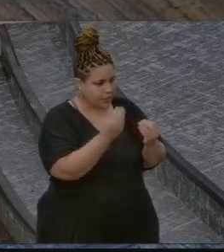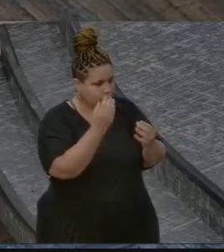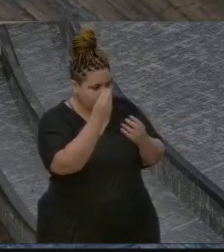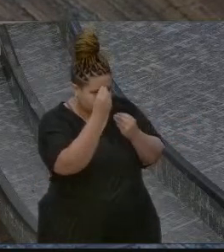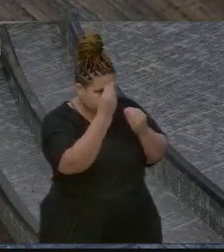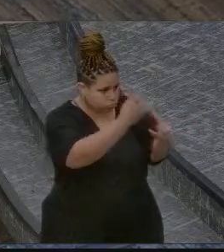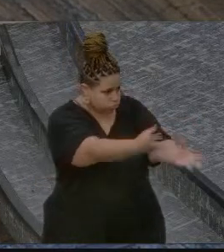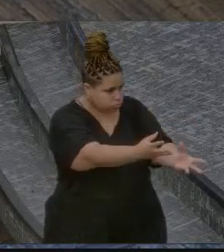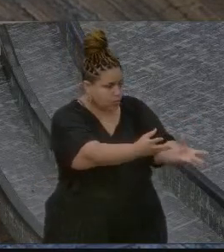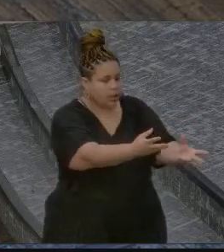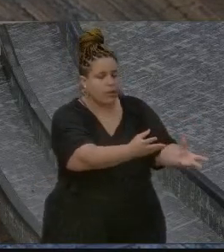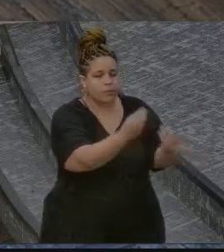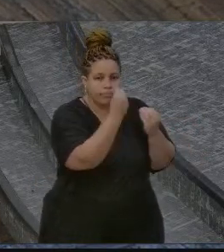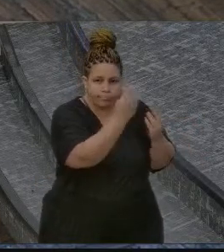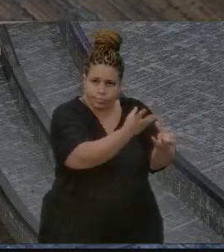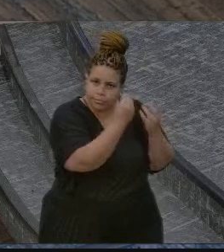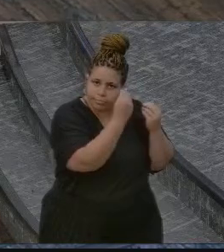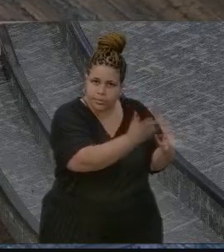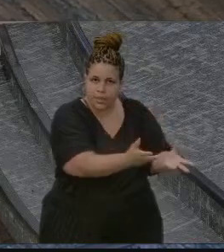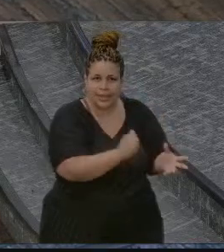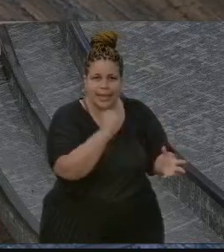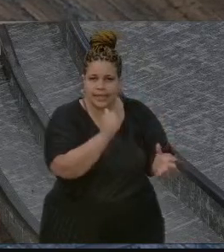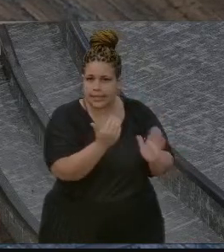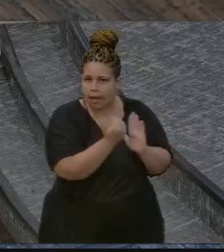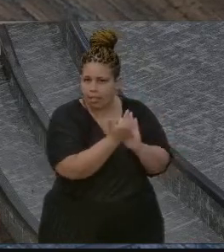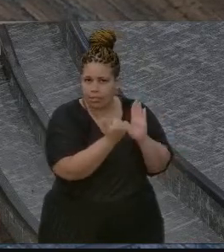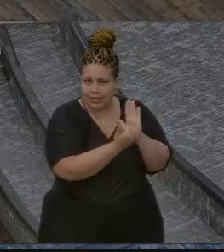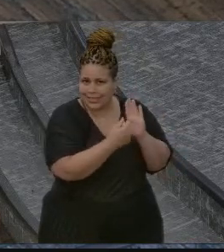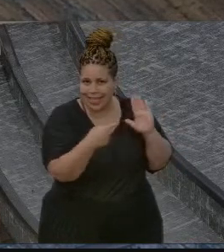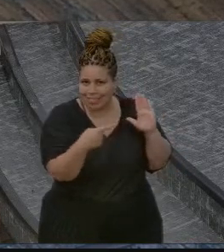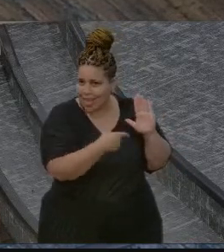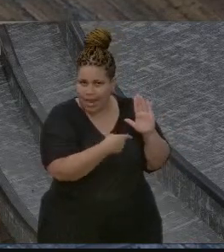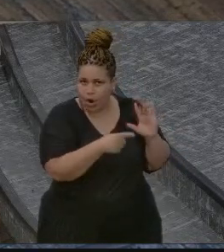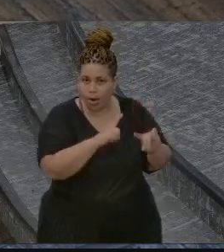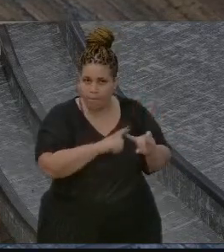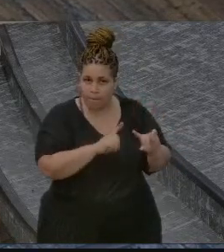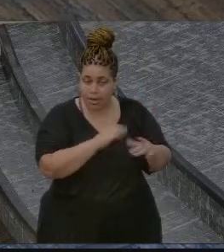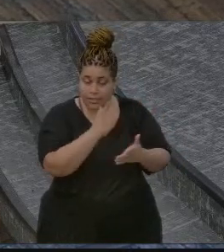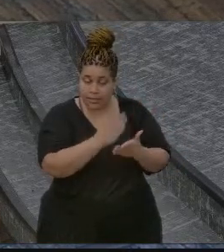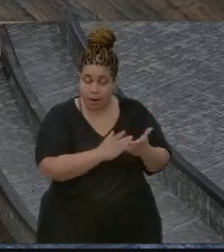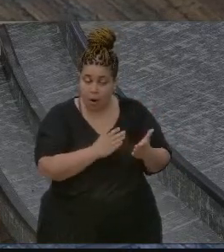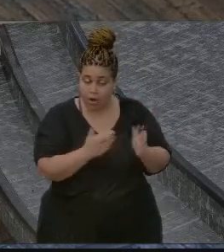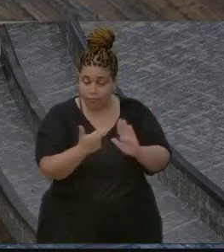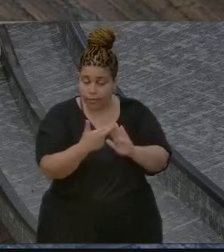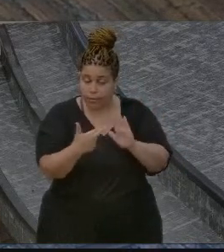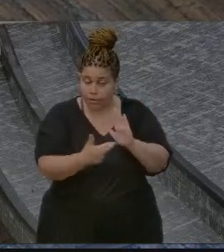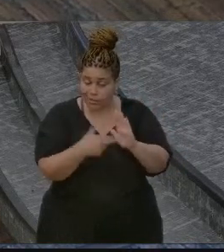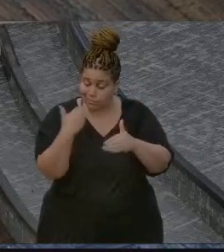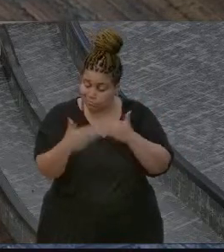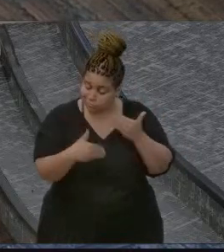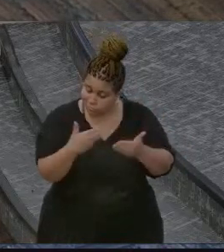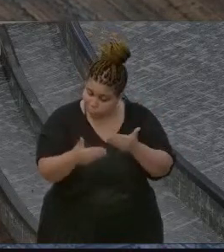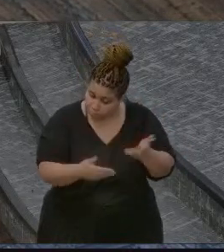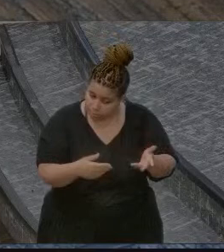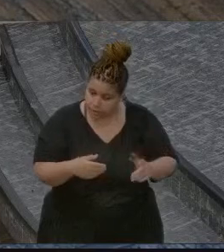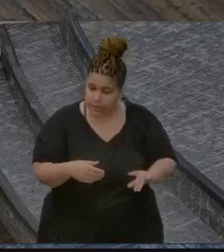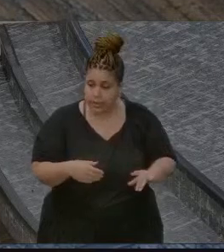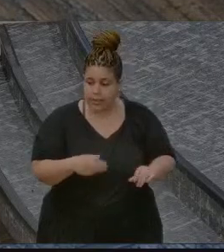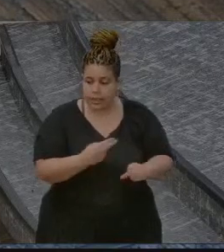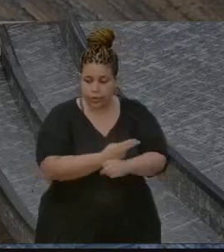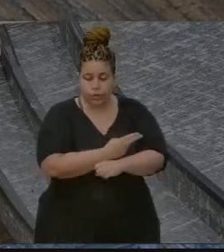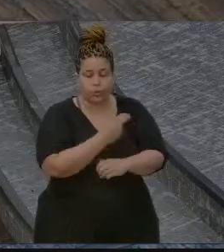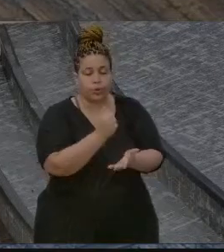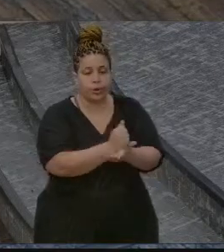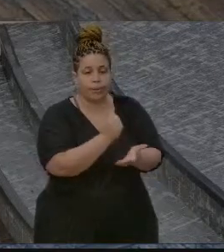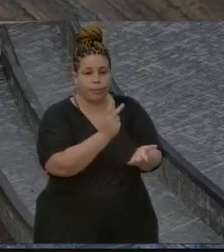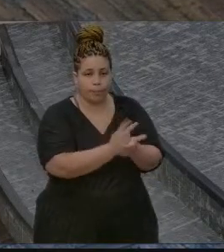that's not listed in the emergency operations plan, but it is a part of the procedure that they use our approved template for